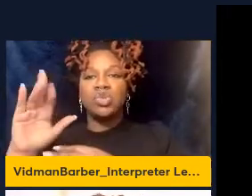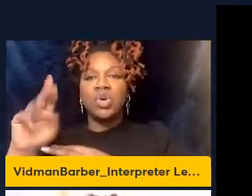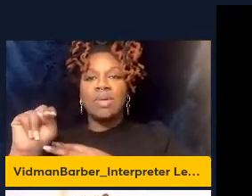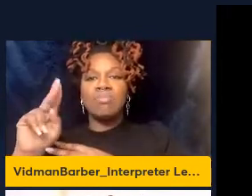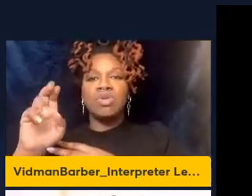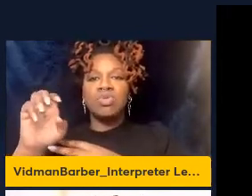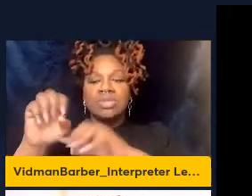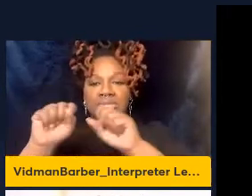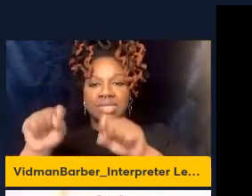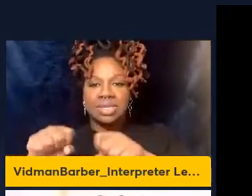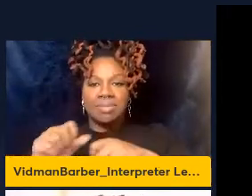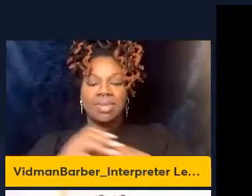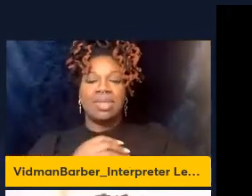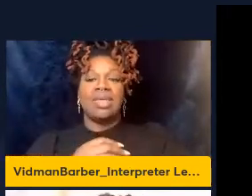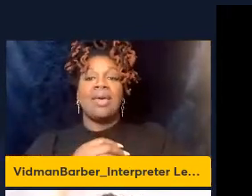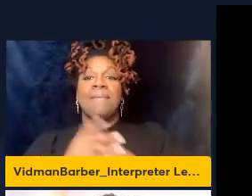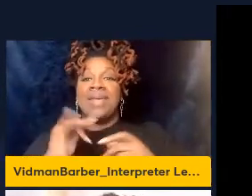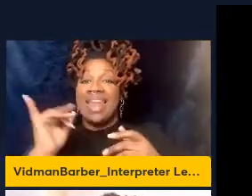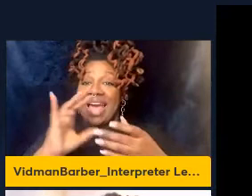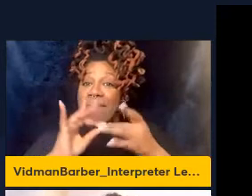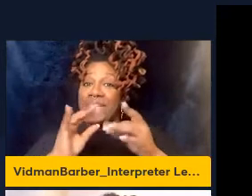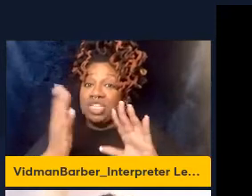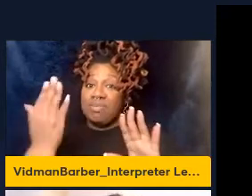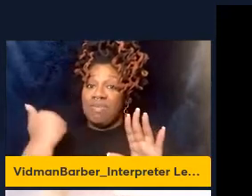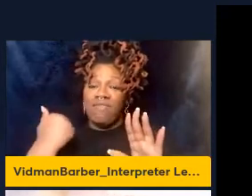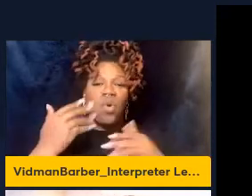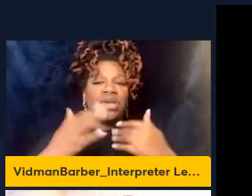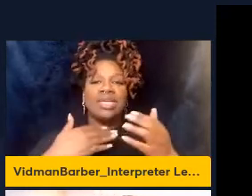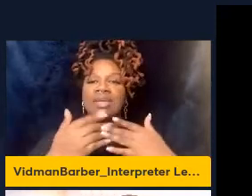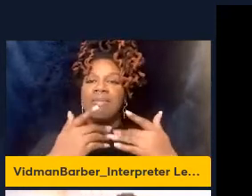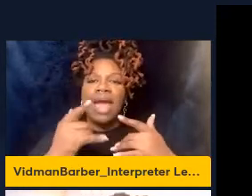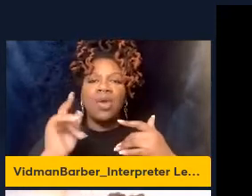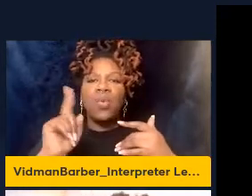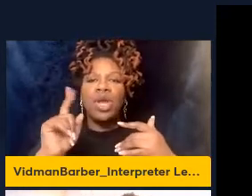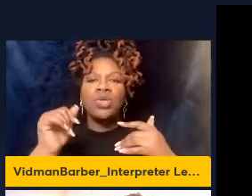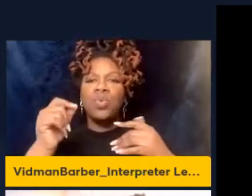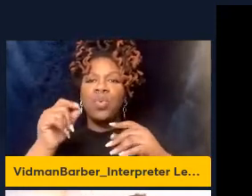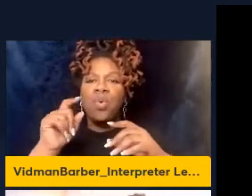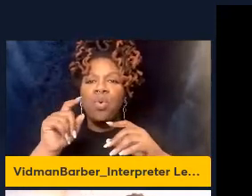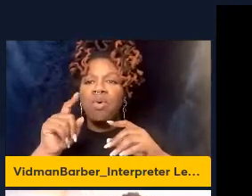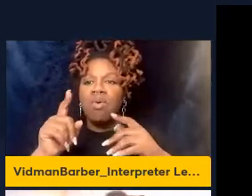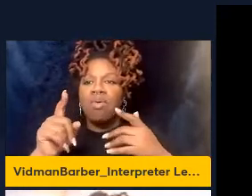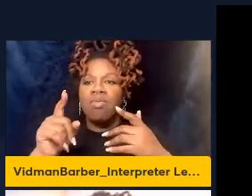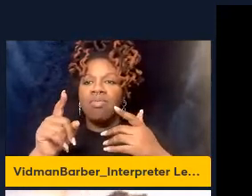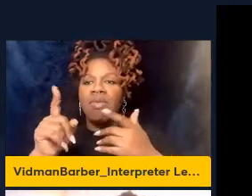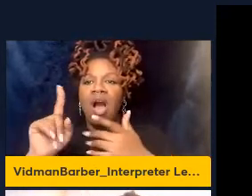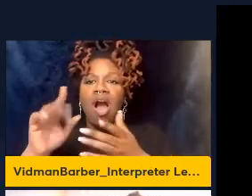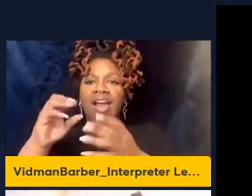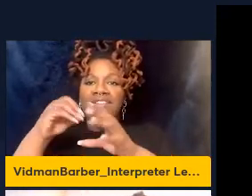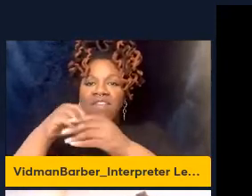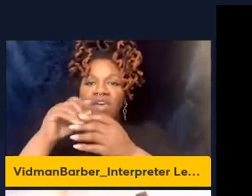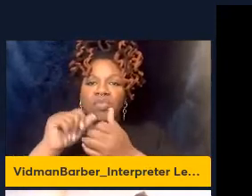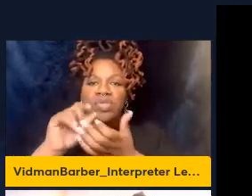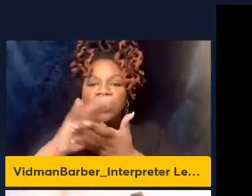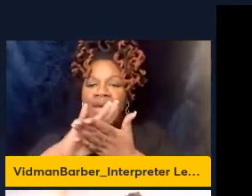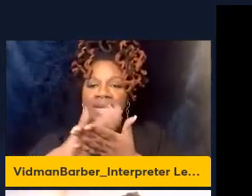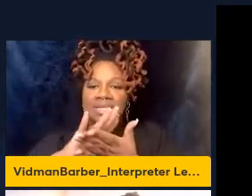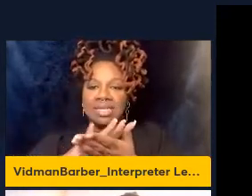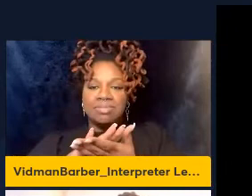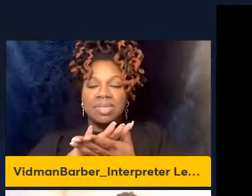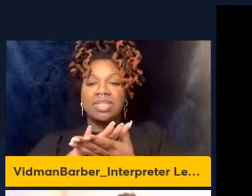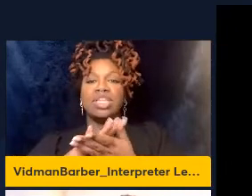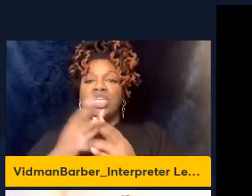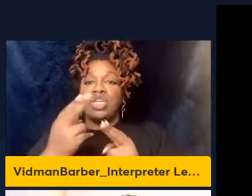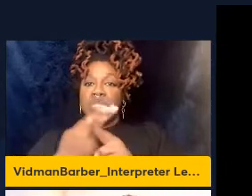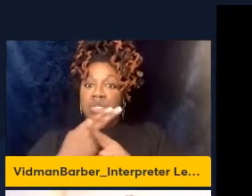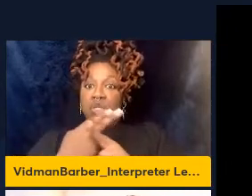matter what career stage you're at, you should use what independence you have and the power that you have to either accelerate yourself forward and to help others come forward with you. So I applied